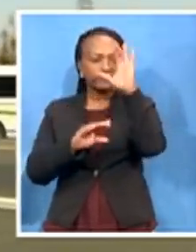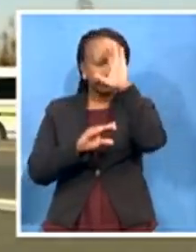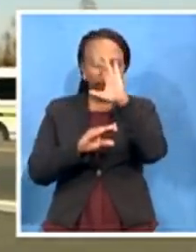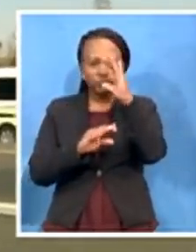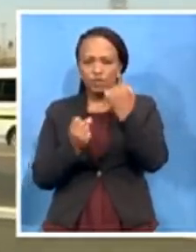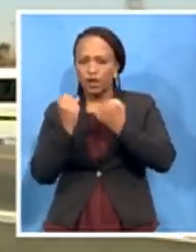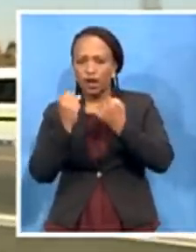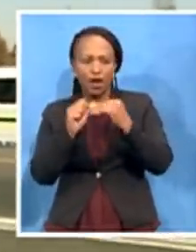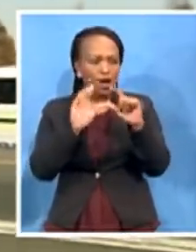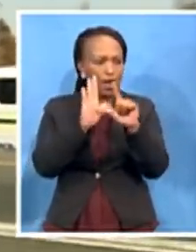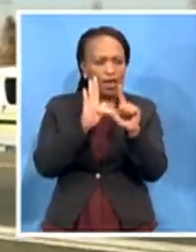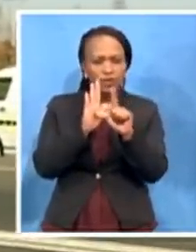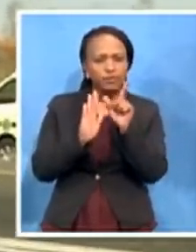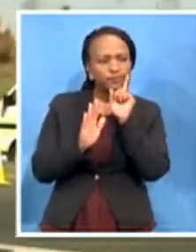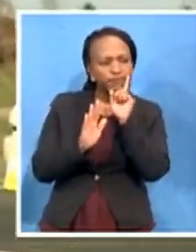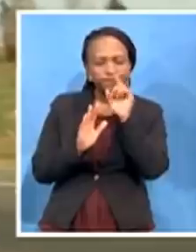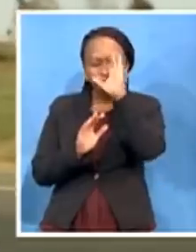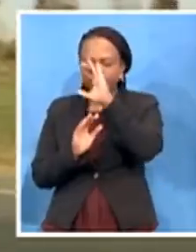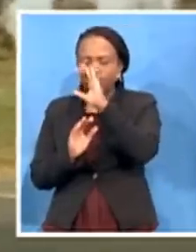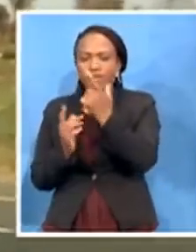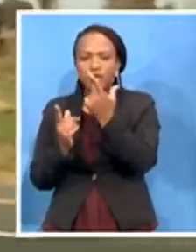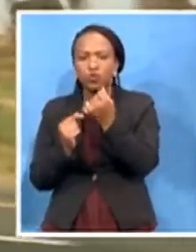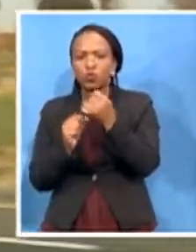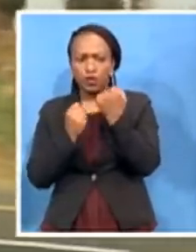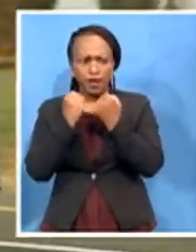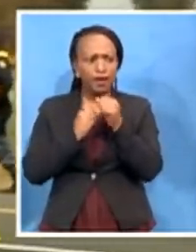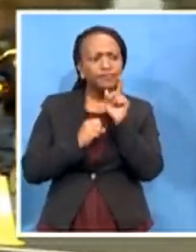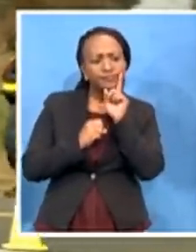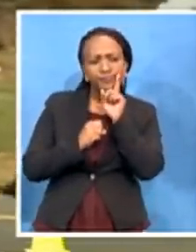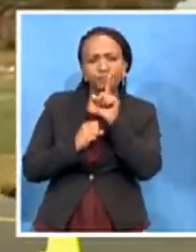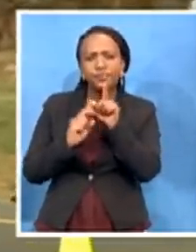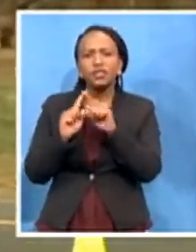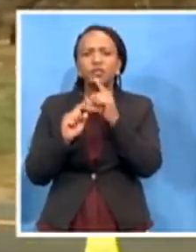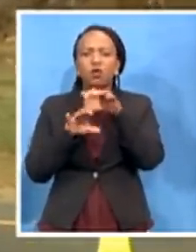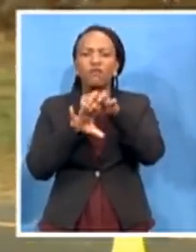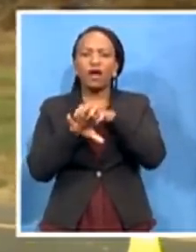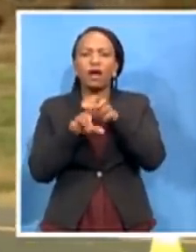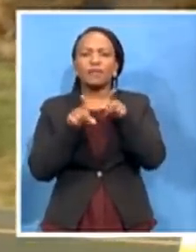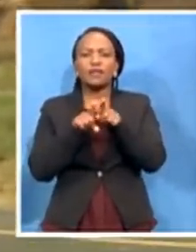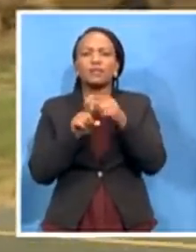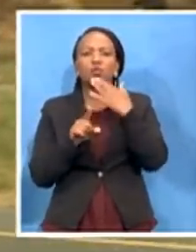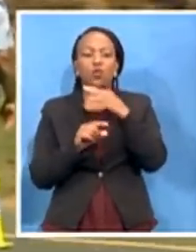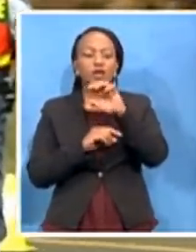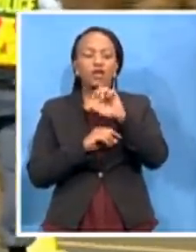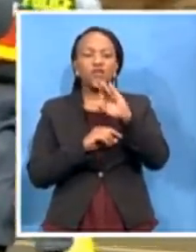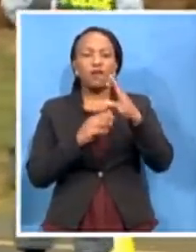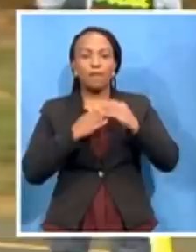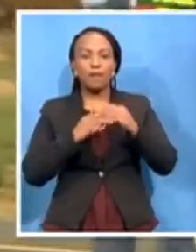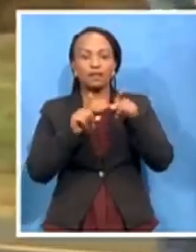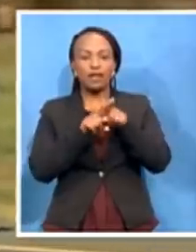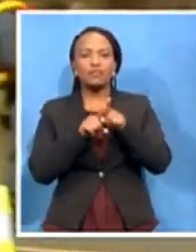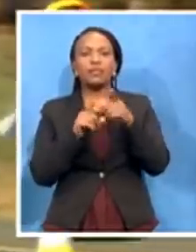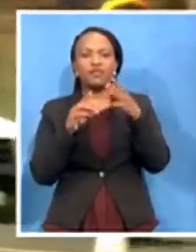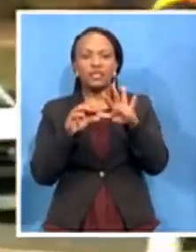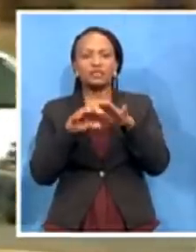also see that farmers and also EFF members are making their way. I know in this